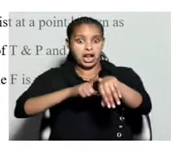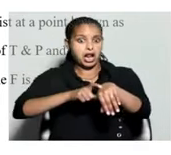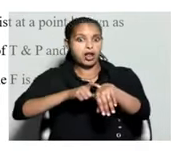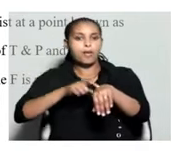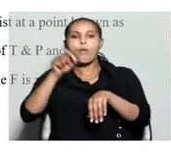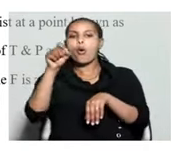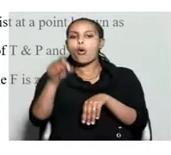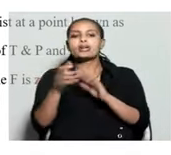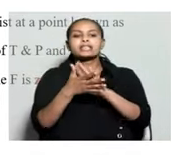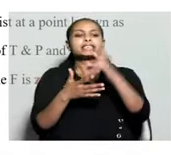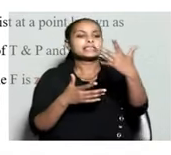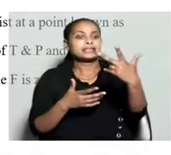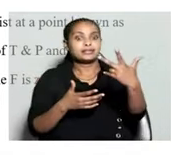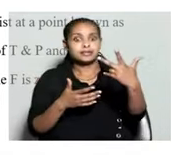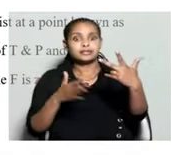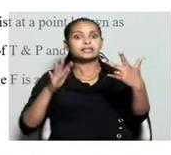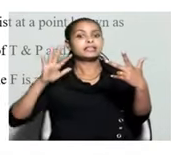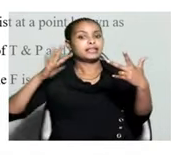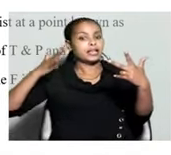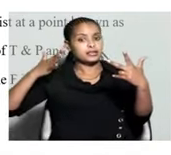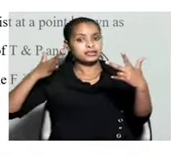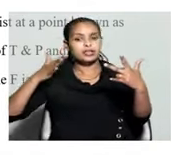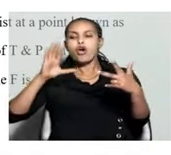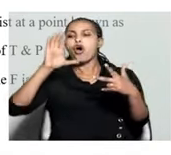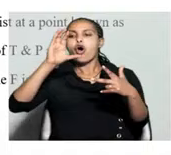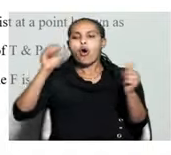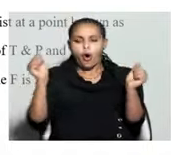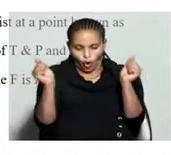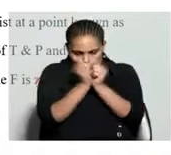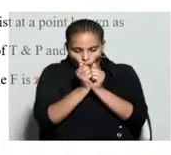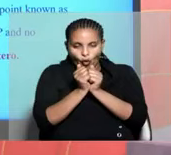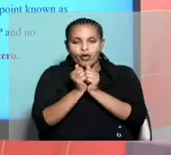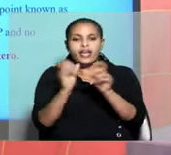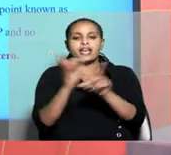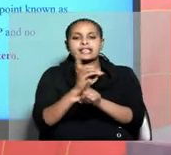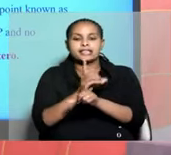point, 3 states of matter coexist.